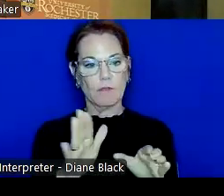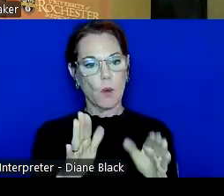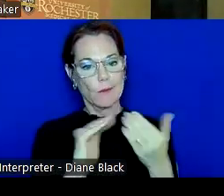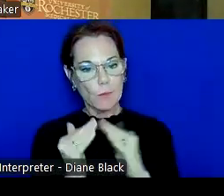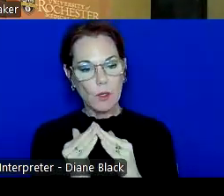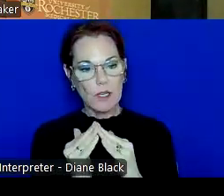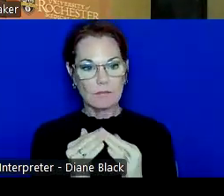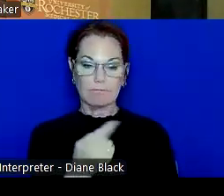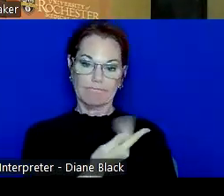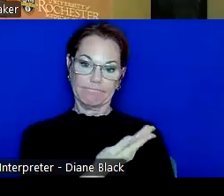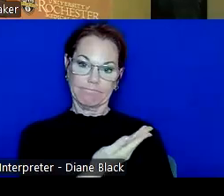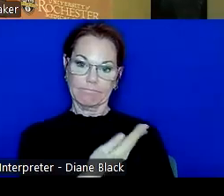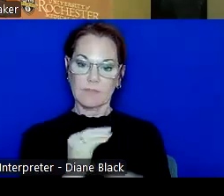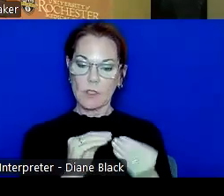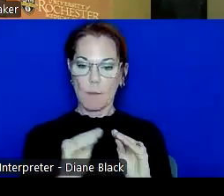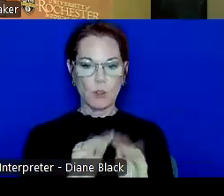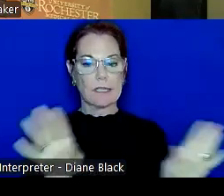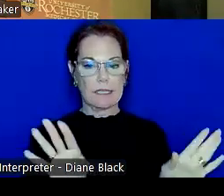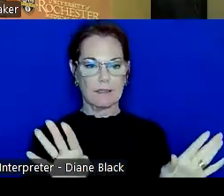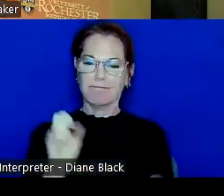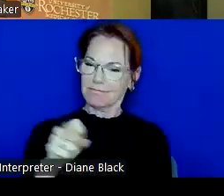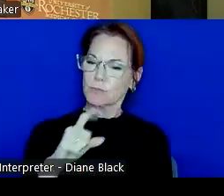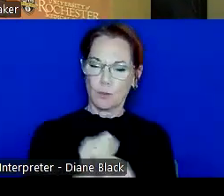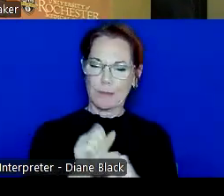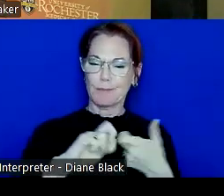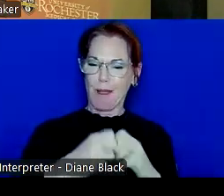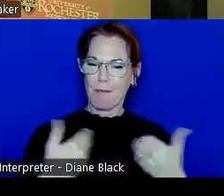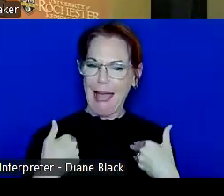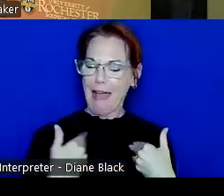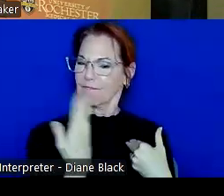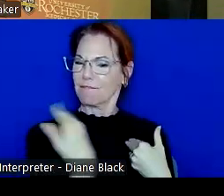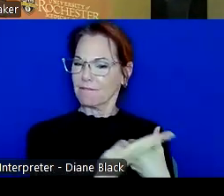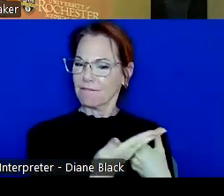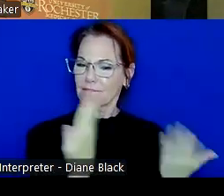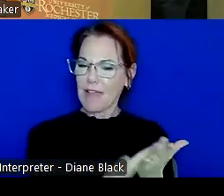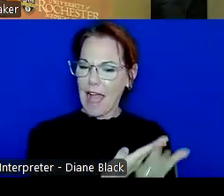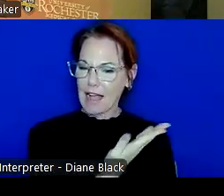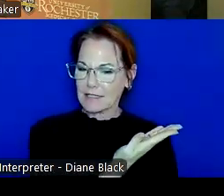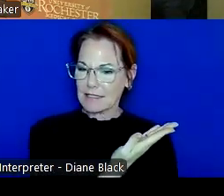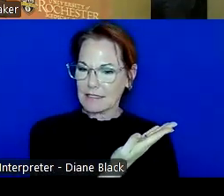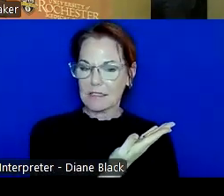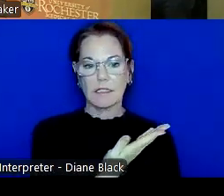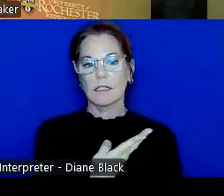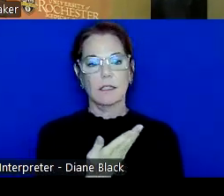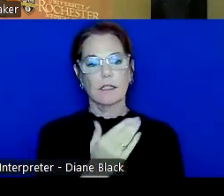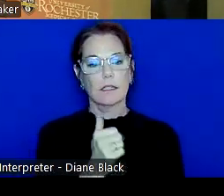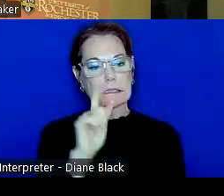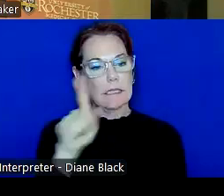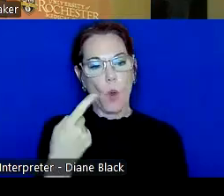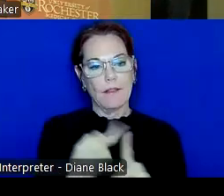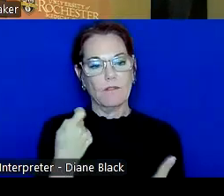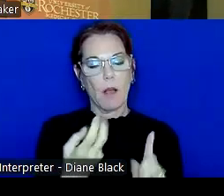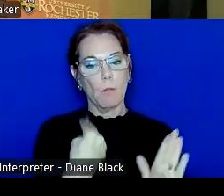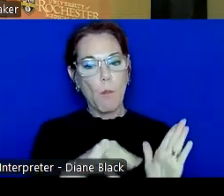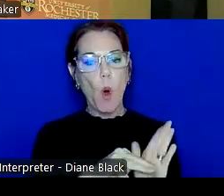clear. We know that there is a problem. The facts are right there on the screen. And in fact, it's not just from a moral